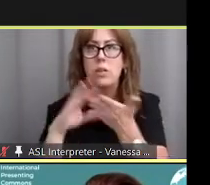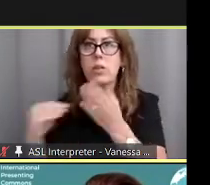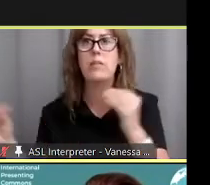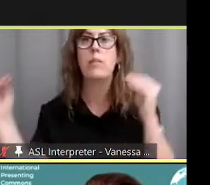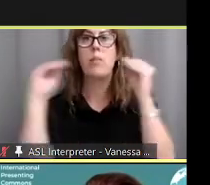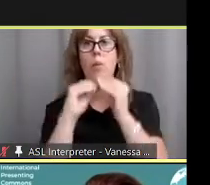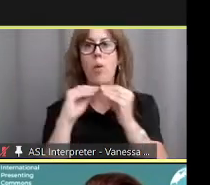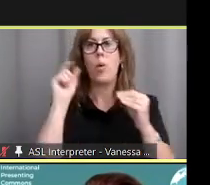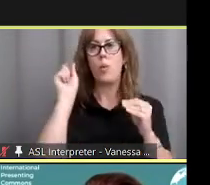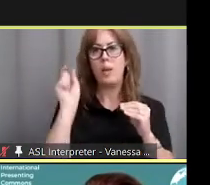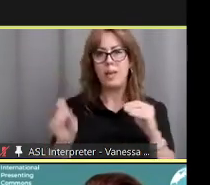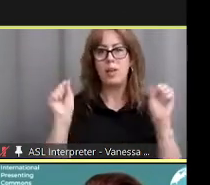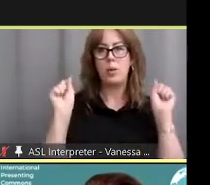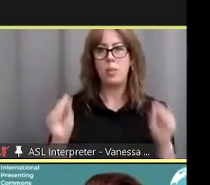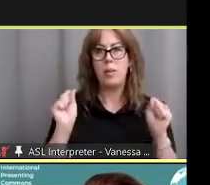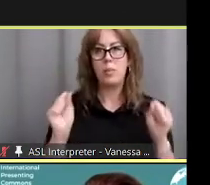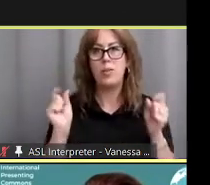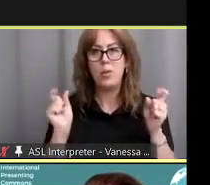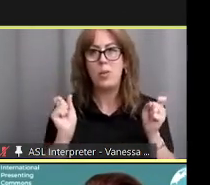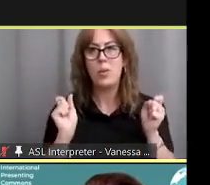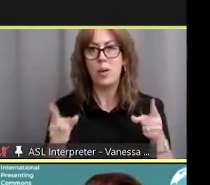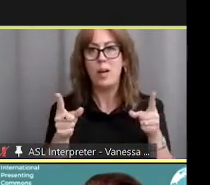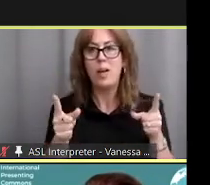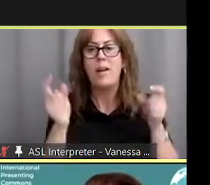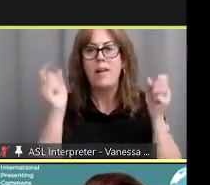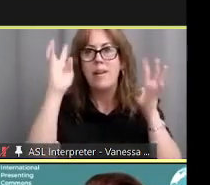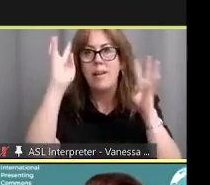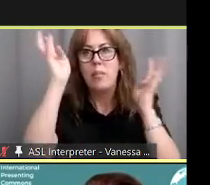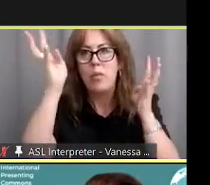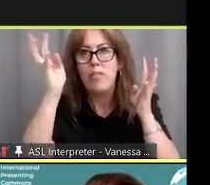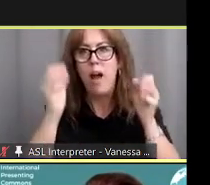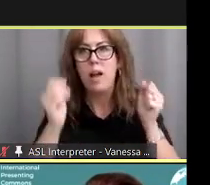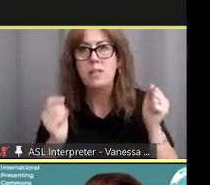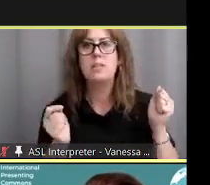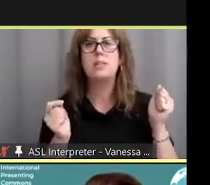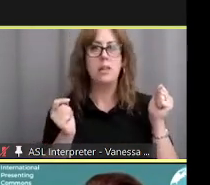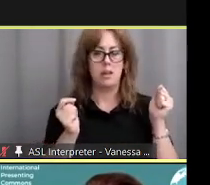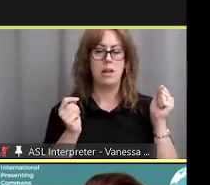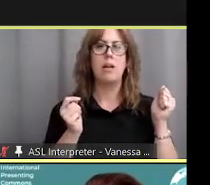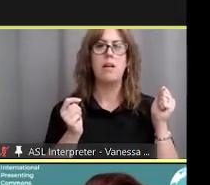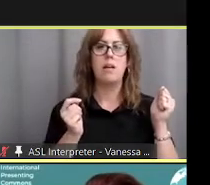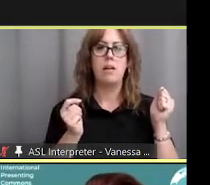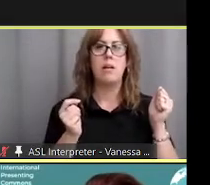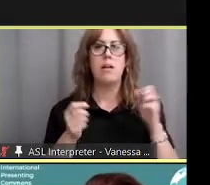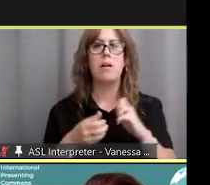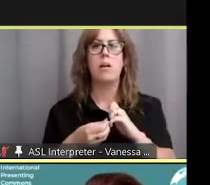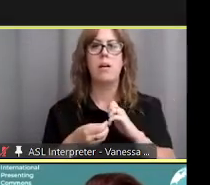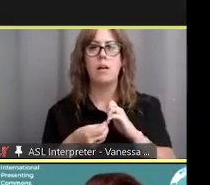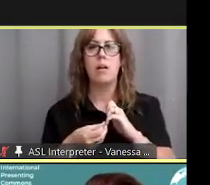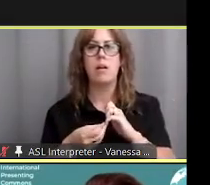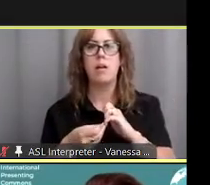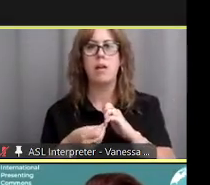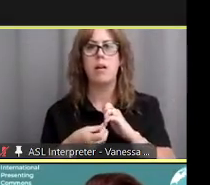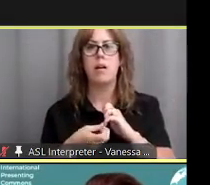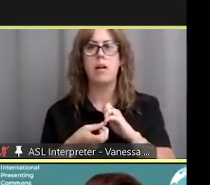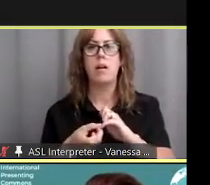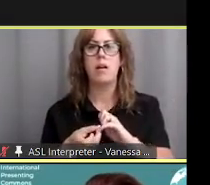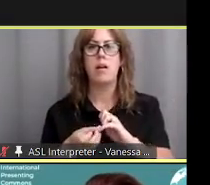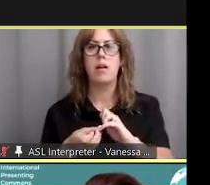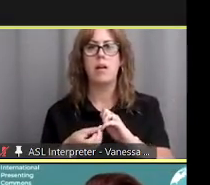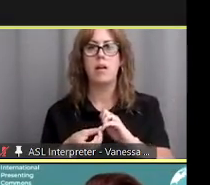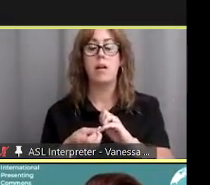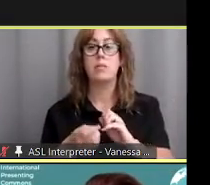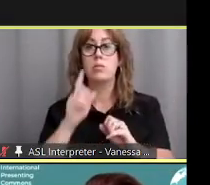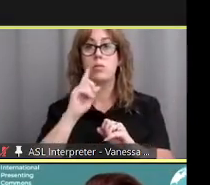And for many years, I talked of improvisation as a core element in